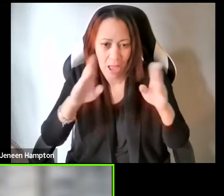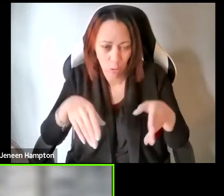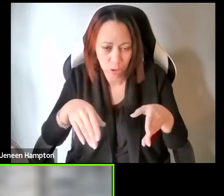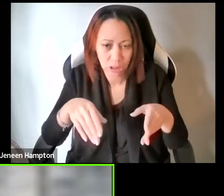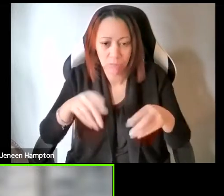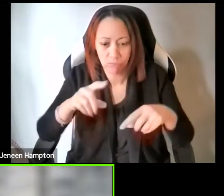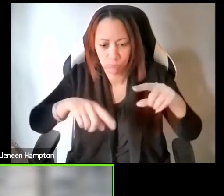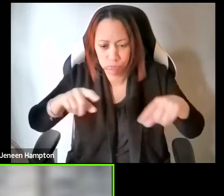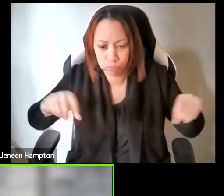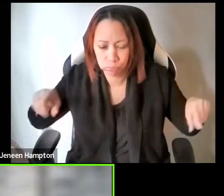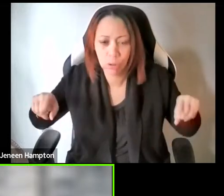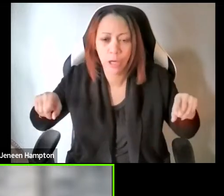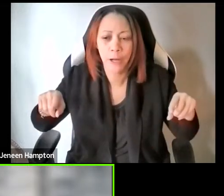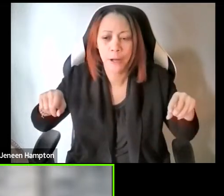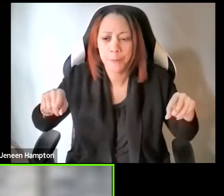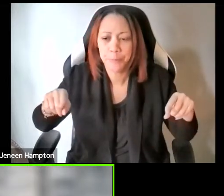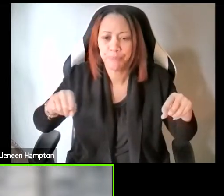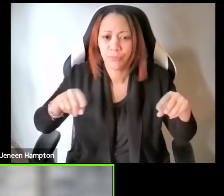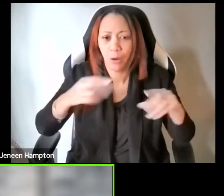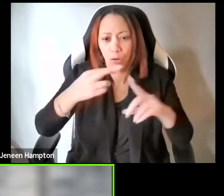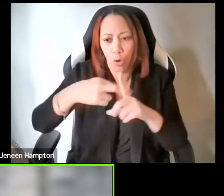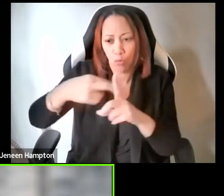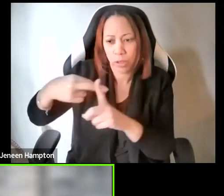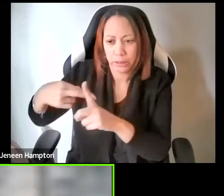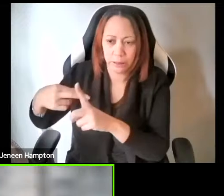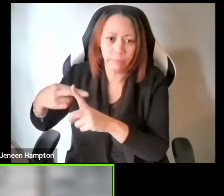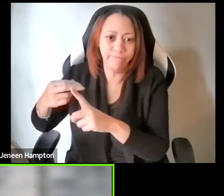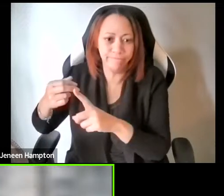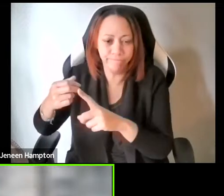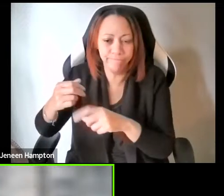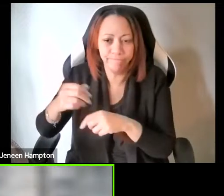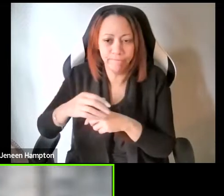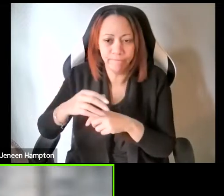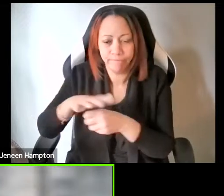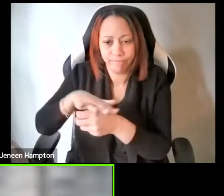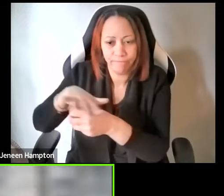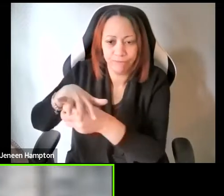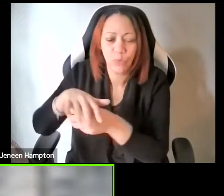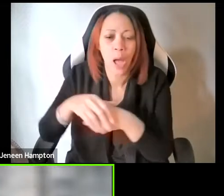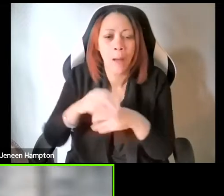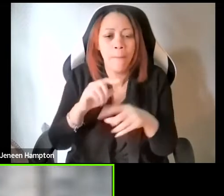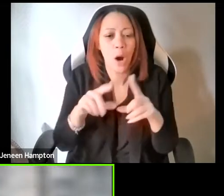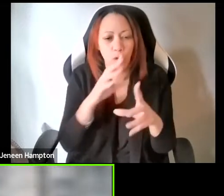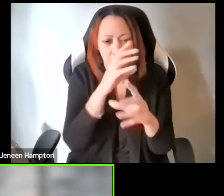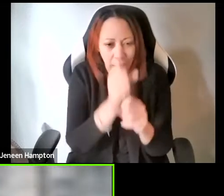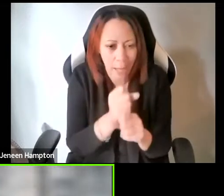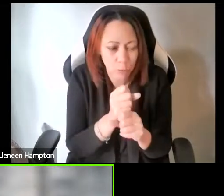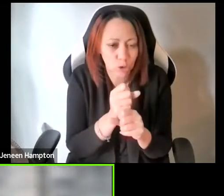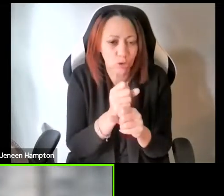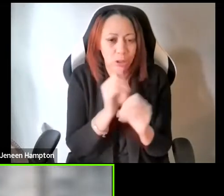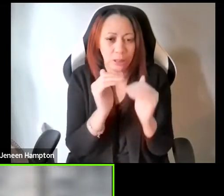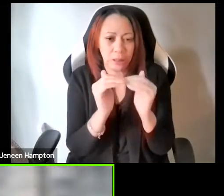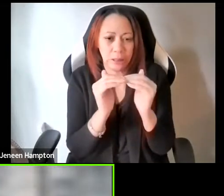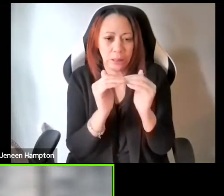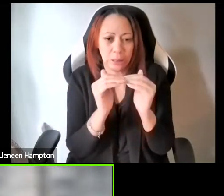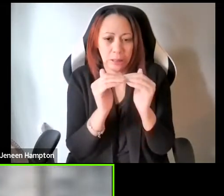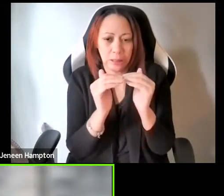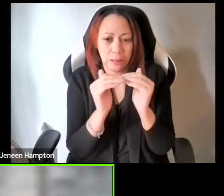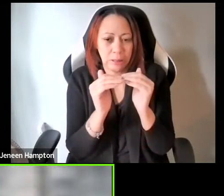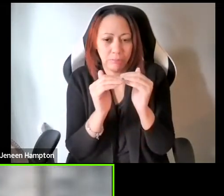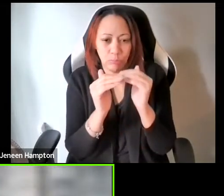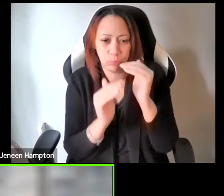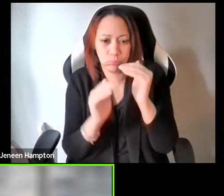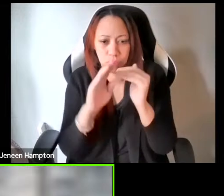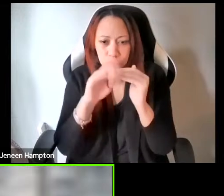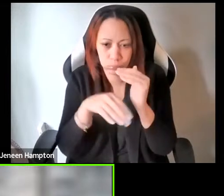widely across the renting population, but we're just trying to capture the concept of instability, not